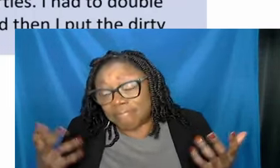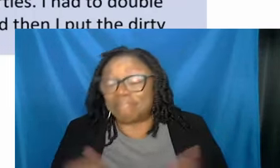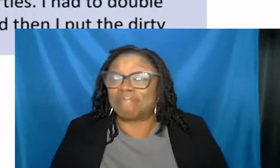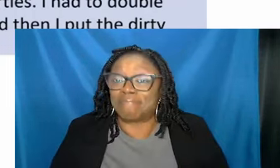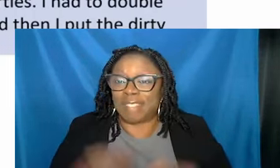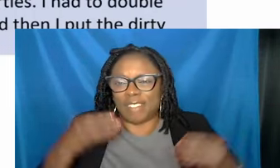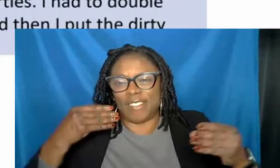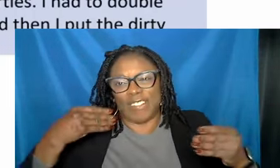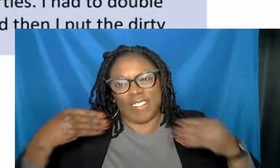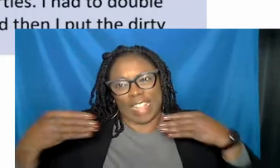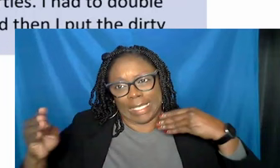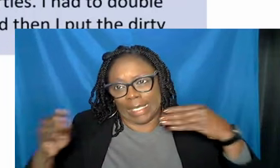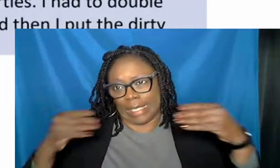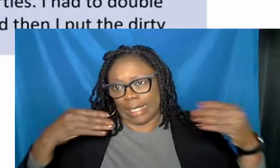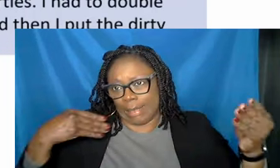Flexibility.